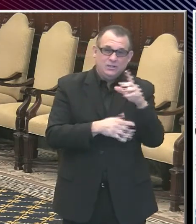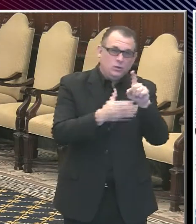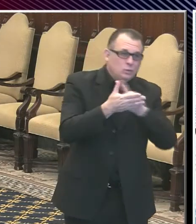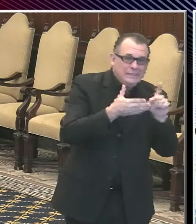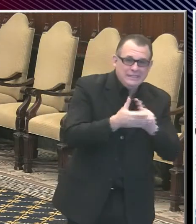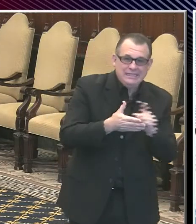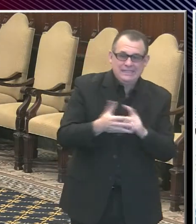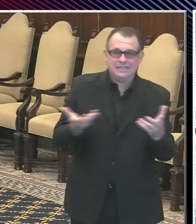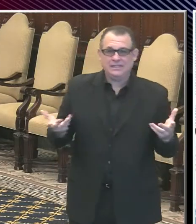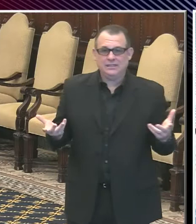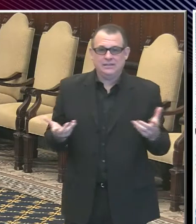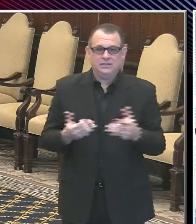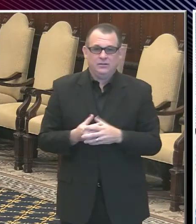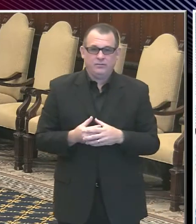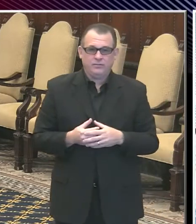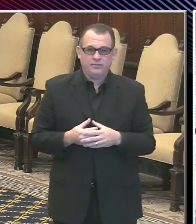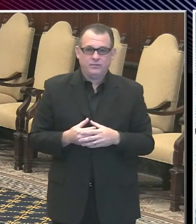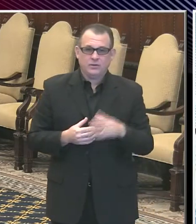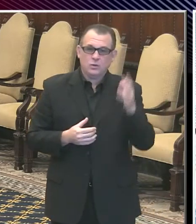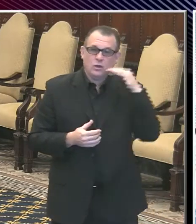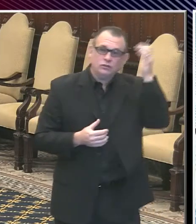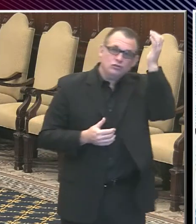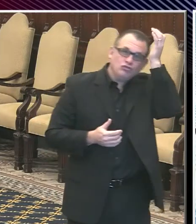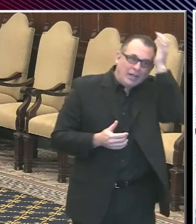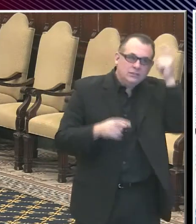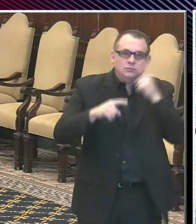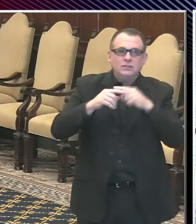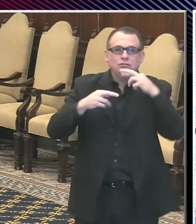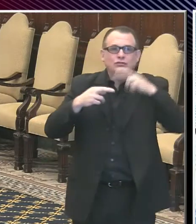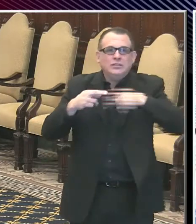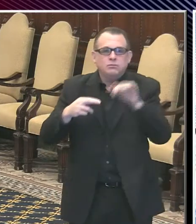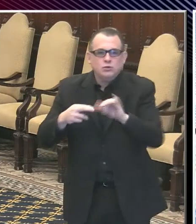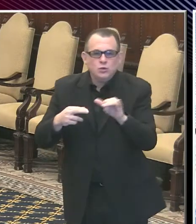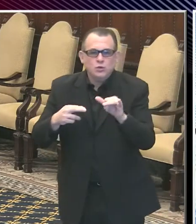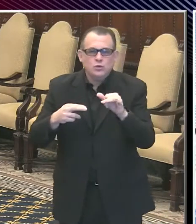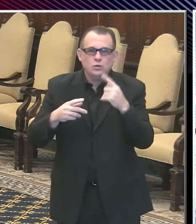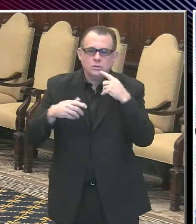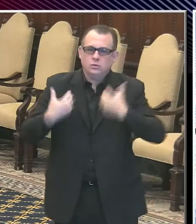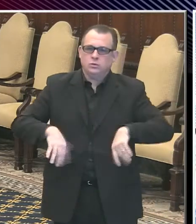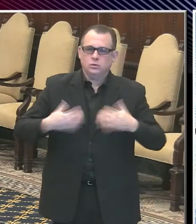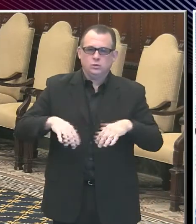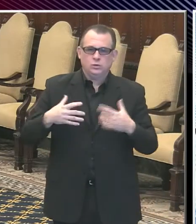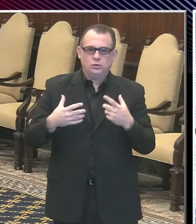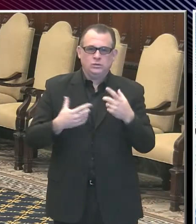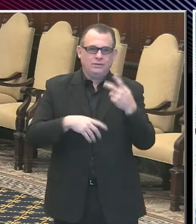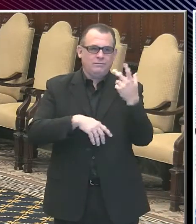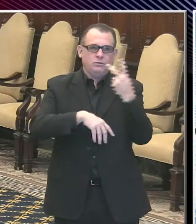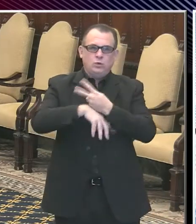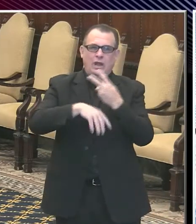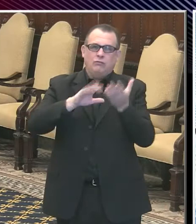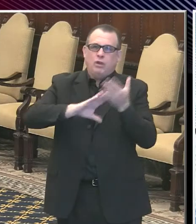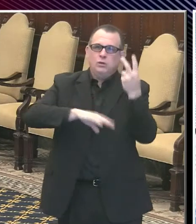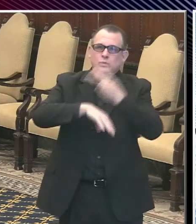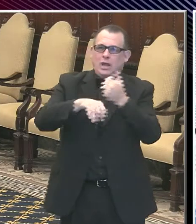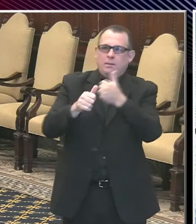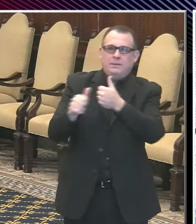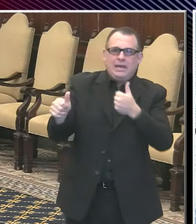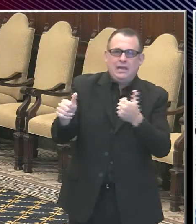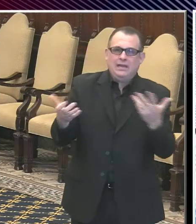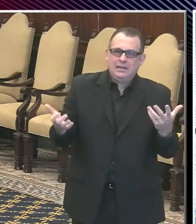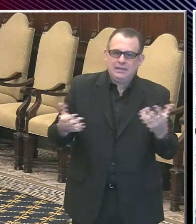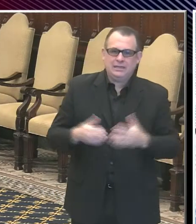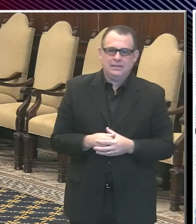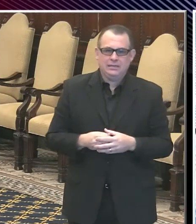are collecting recycling as well. They're running at least a day and sometimes 2 days behind. But I think all in